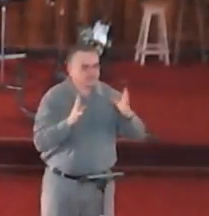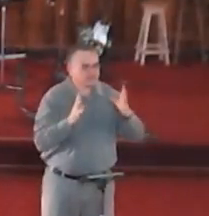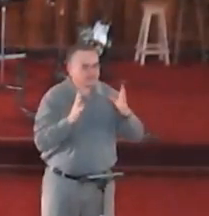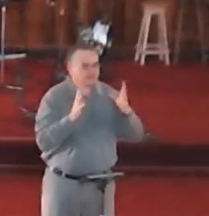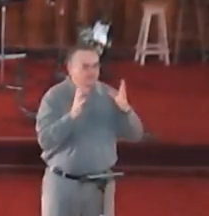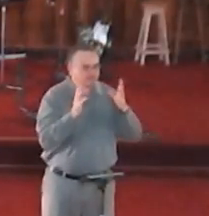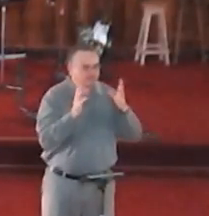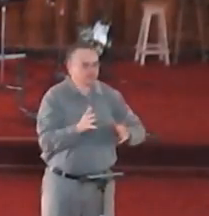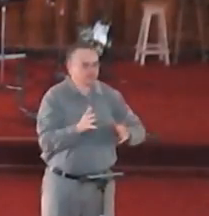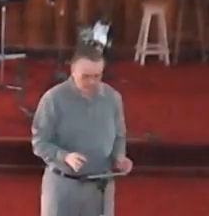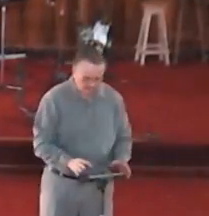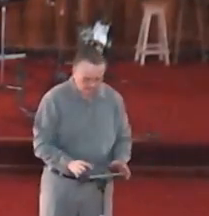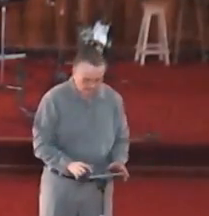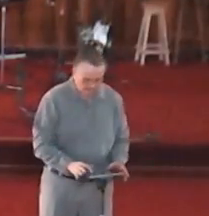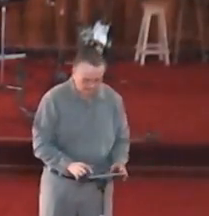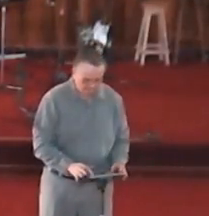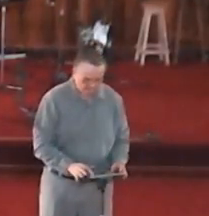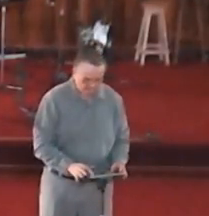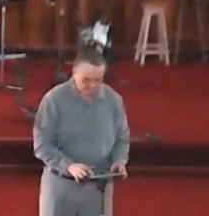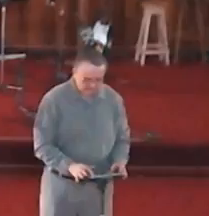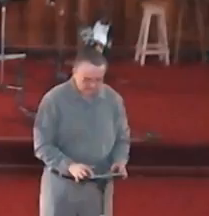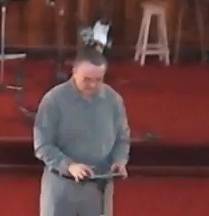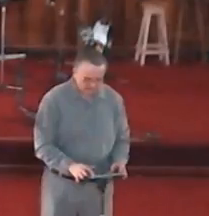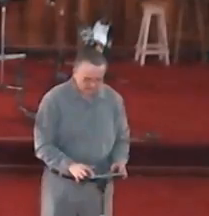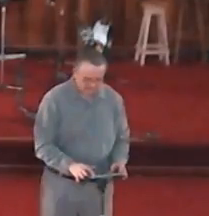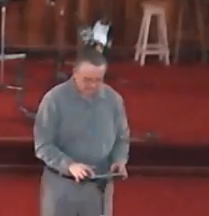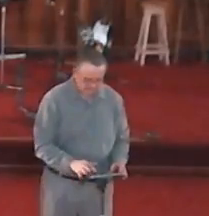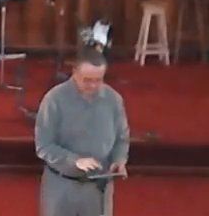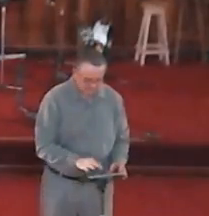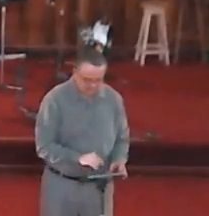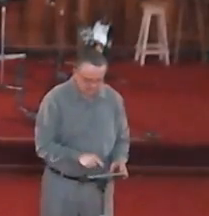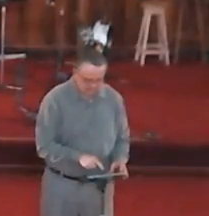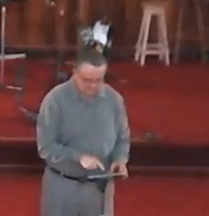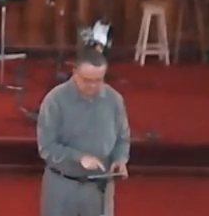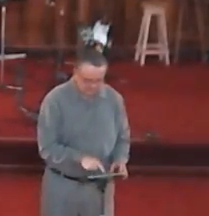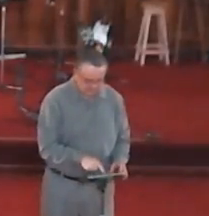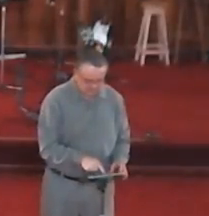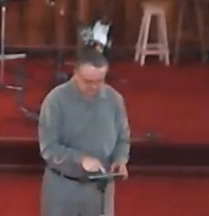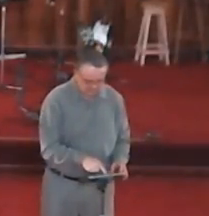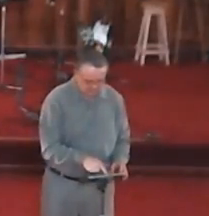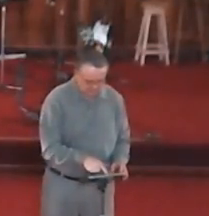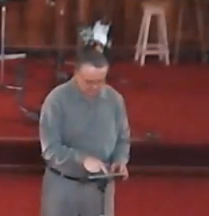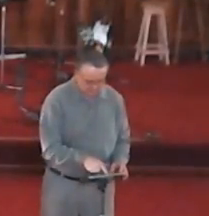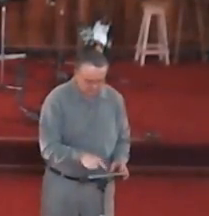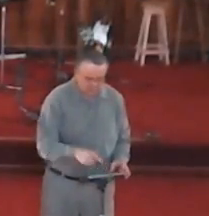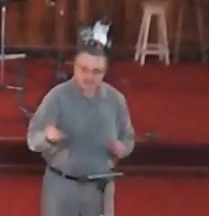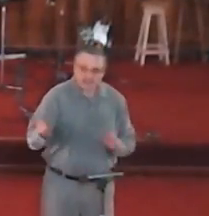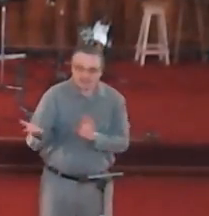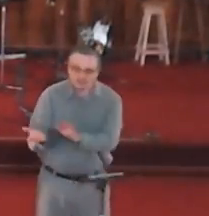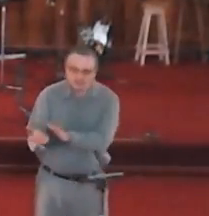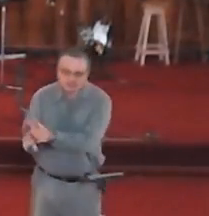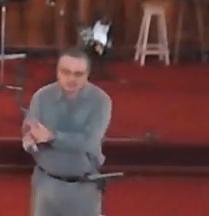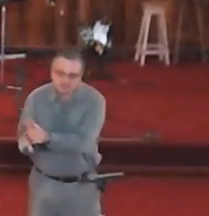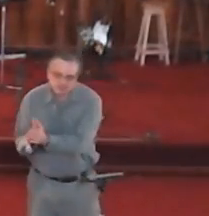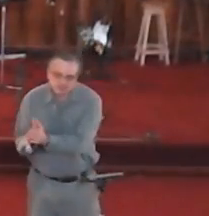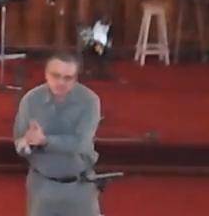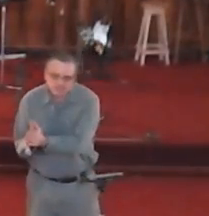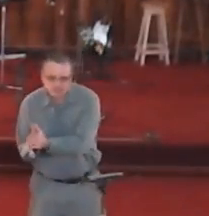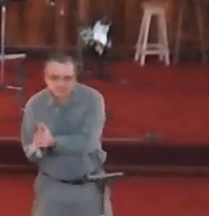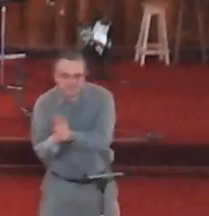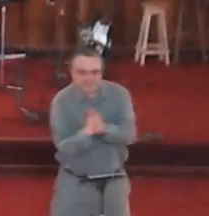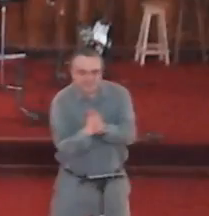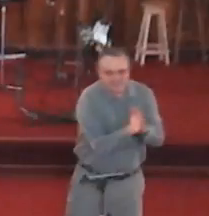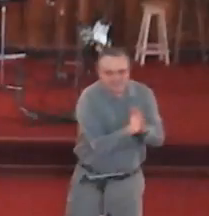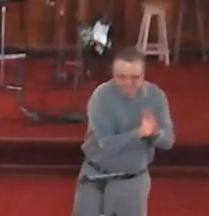líder reconocido. I think he was an elder. He'd been in the church for years and he was a recognized leader. Ahora vamos a devolvernos a un